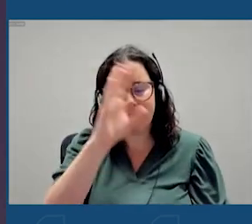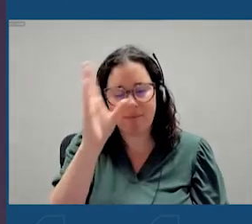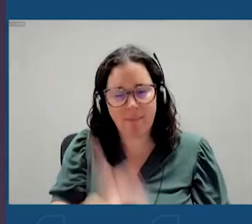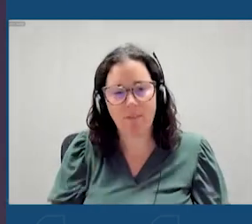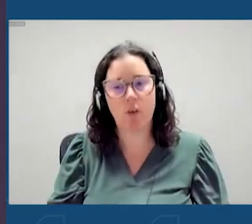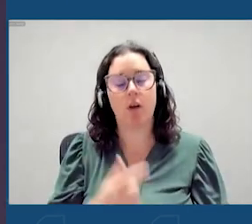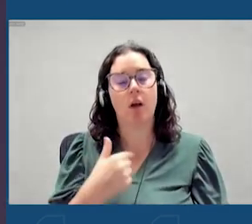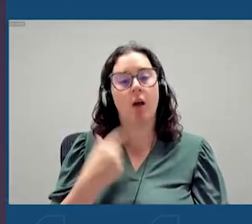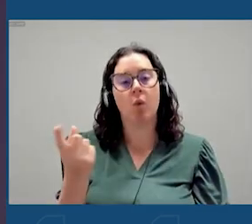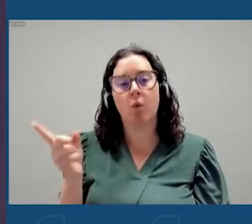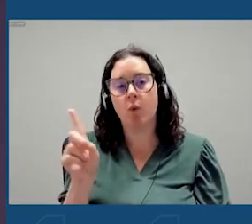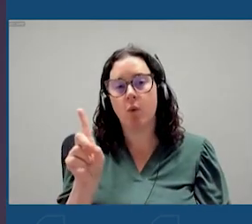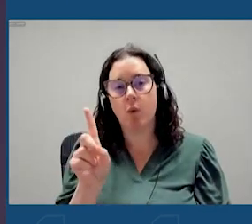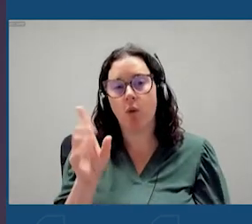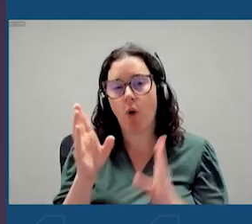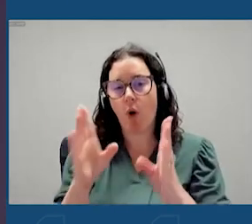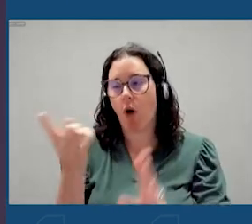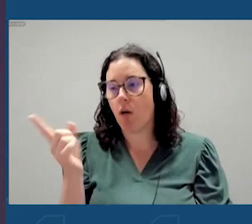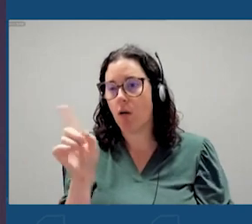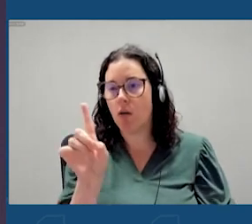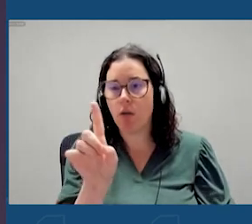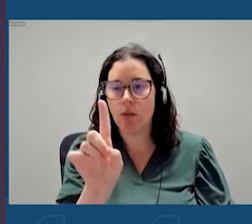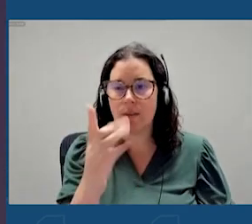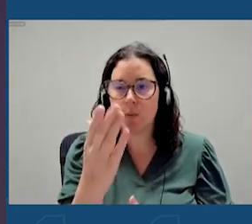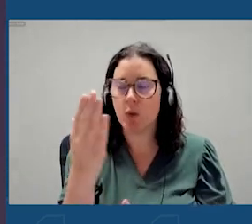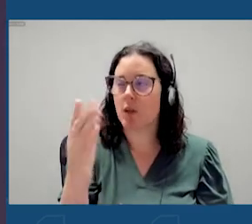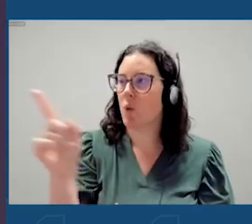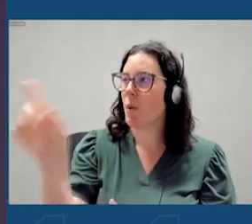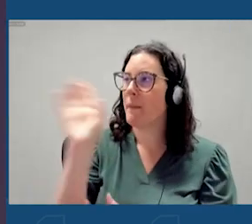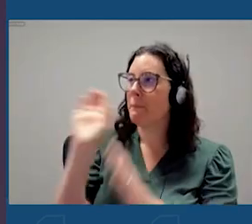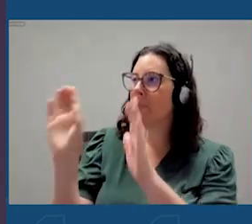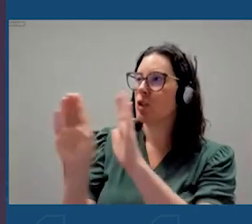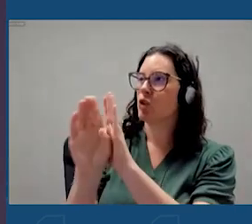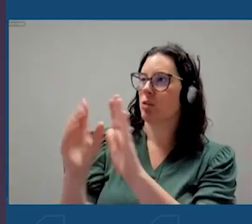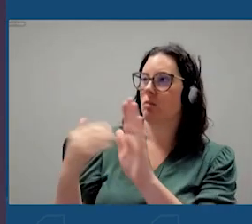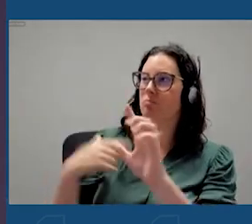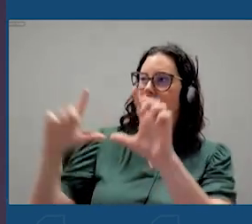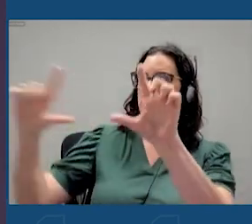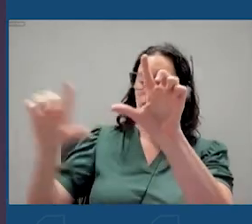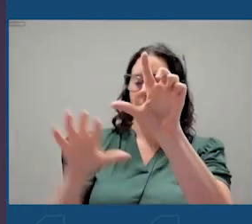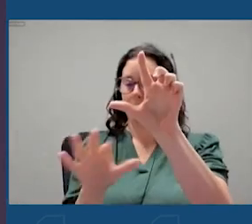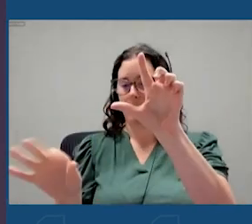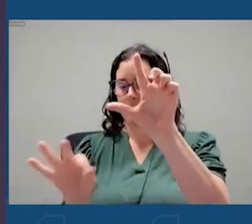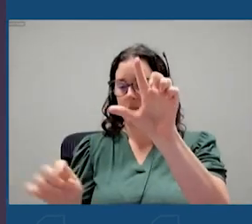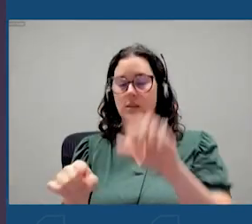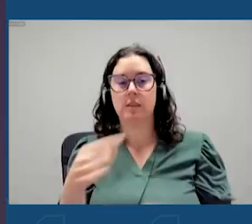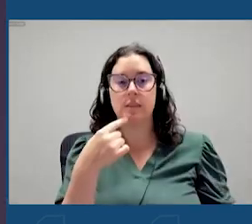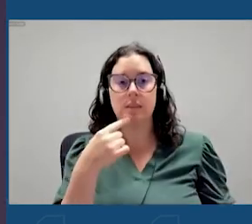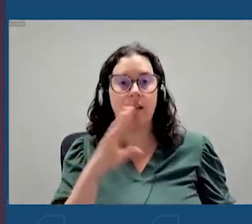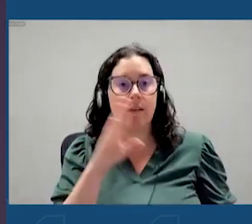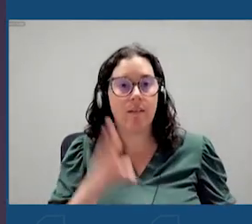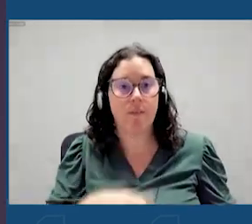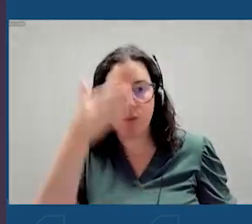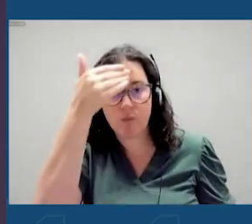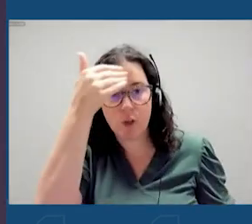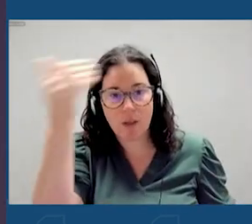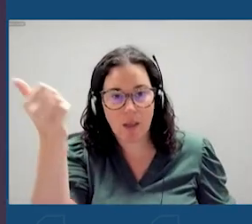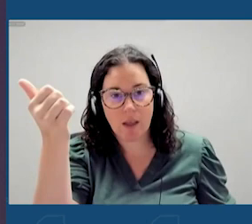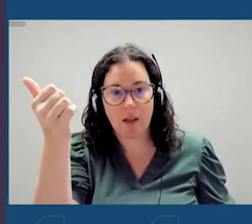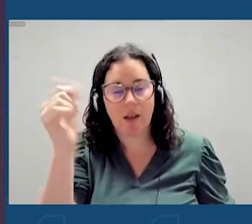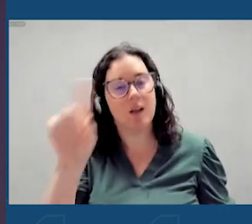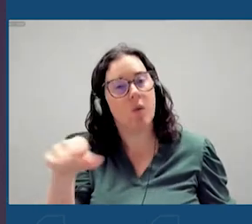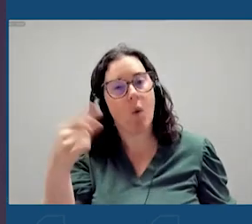the photographs had a message under it. It said, "Never forget" is just a